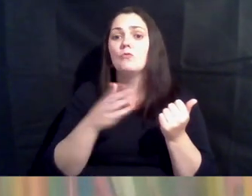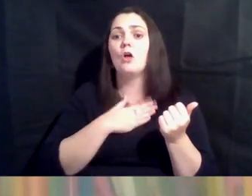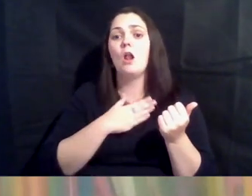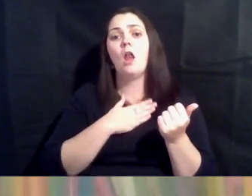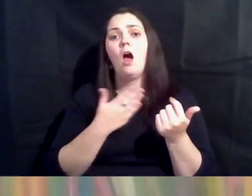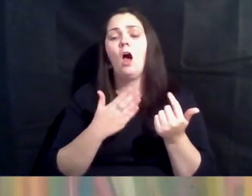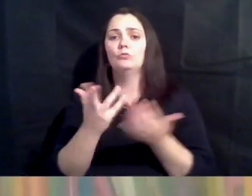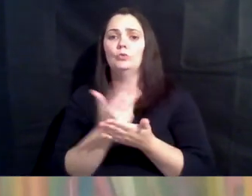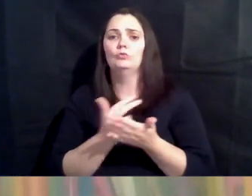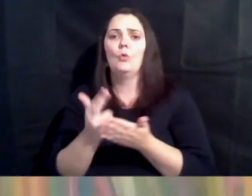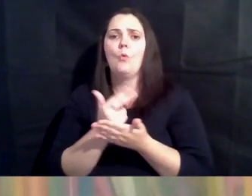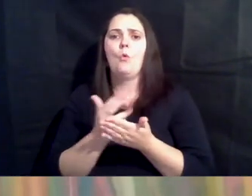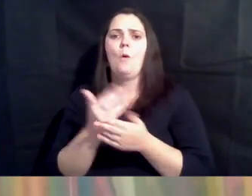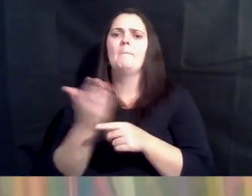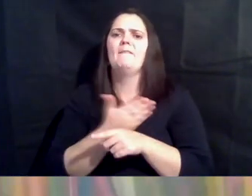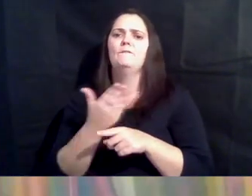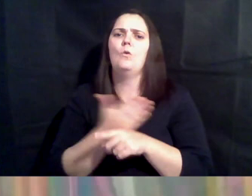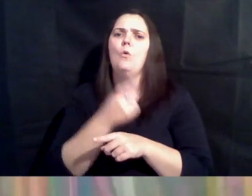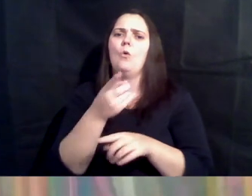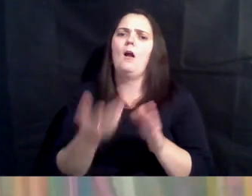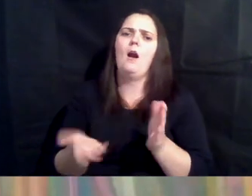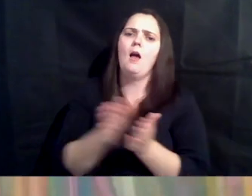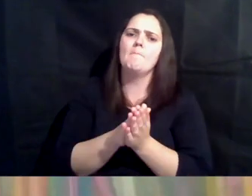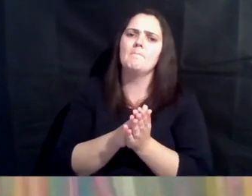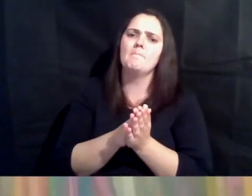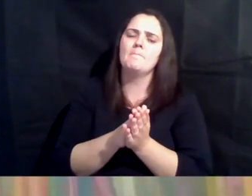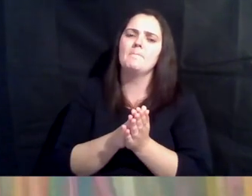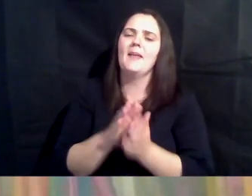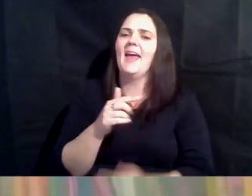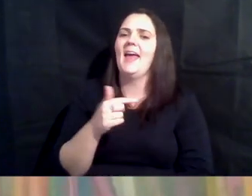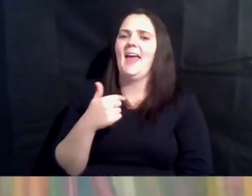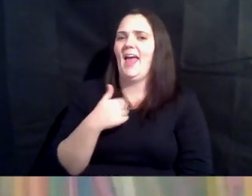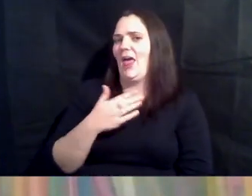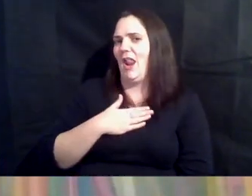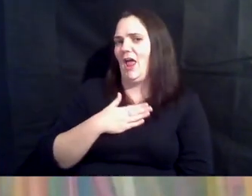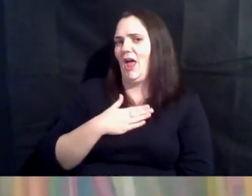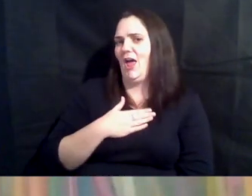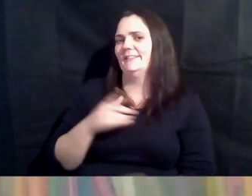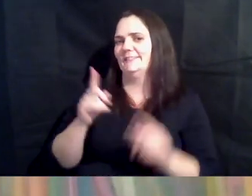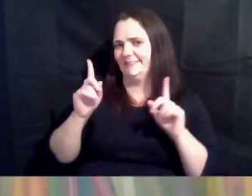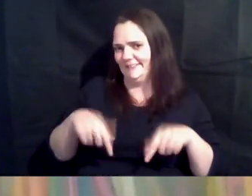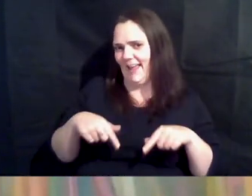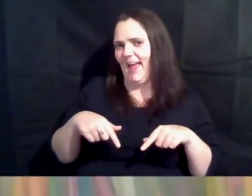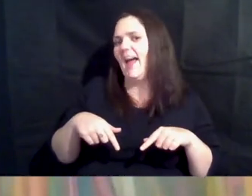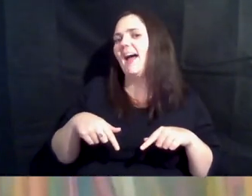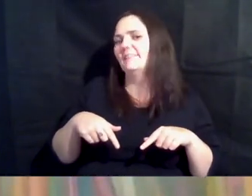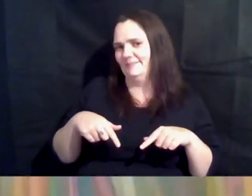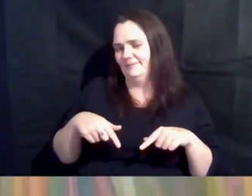them before you start actually like gluing it together. I like to start decorating my